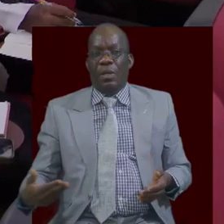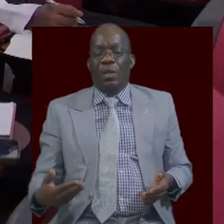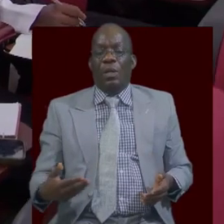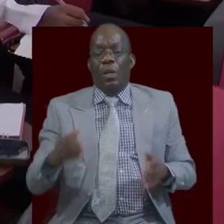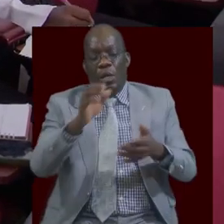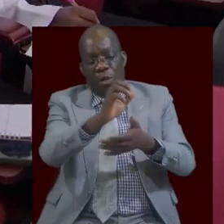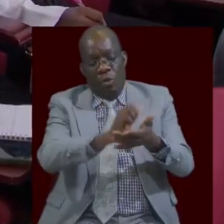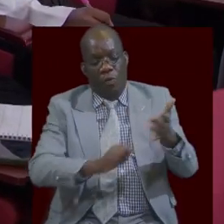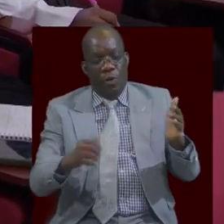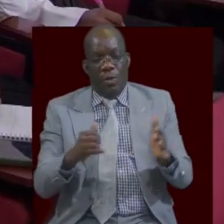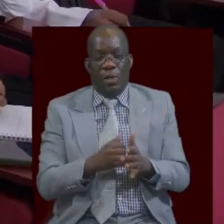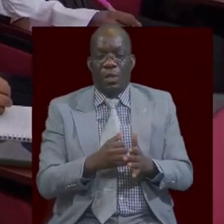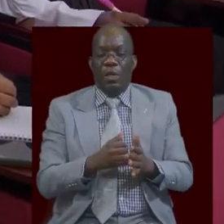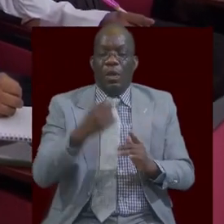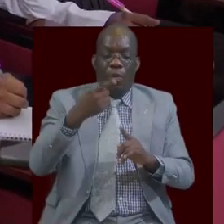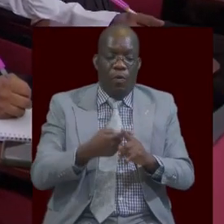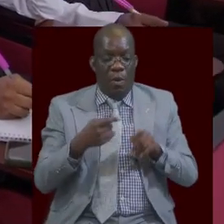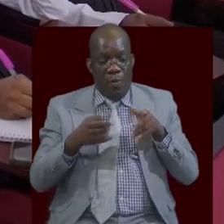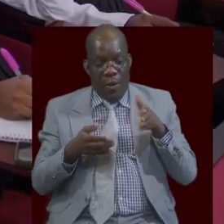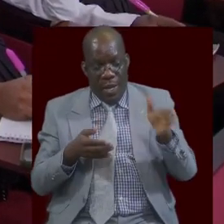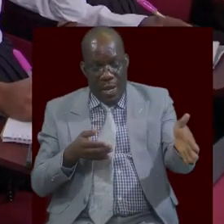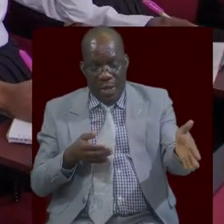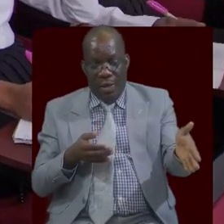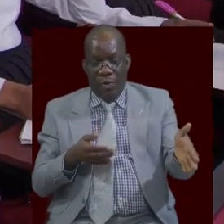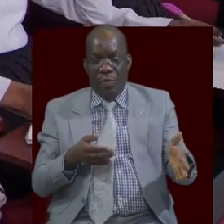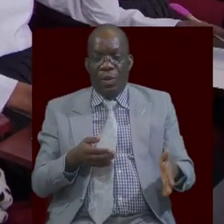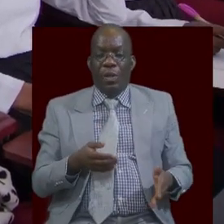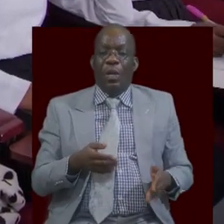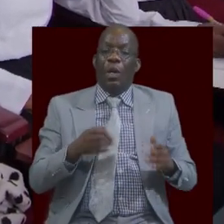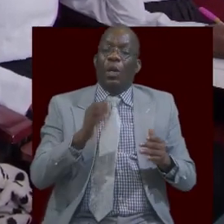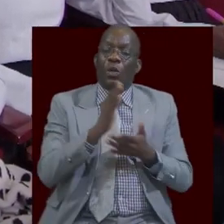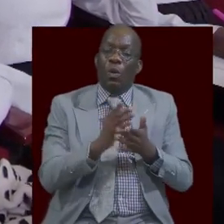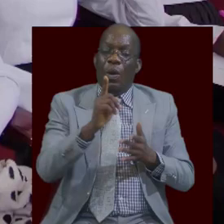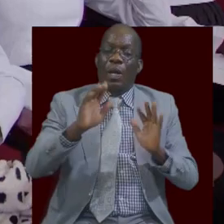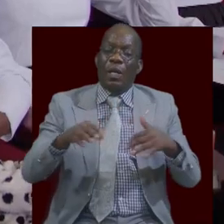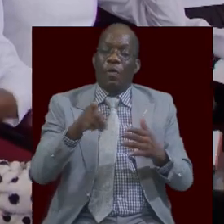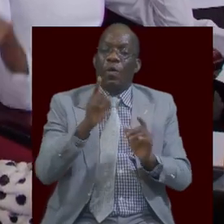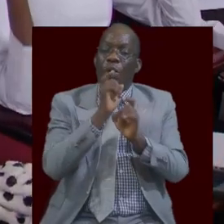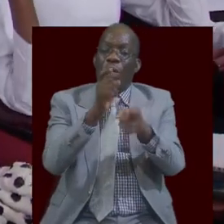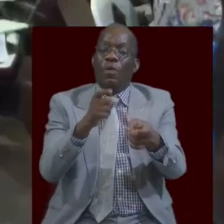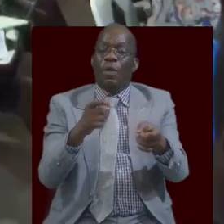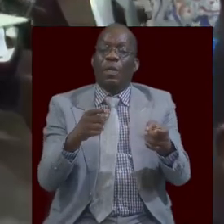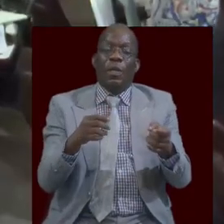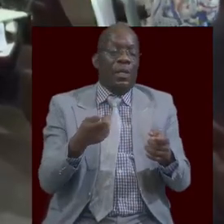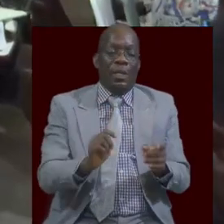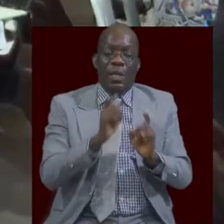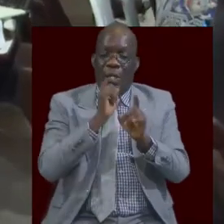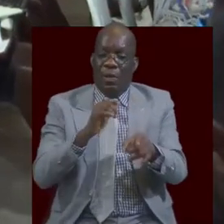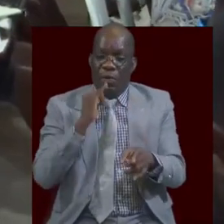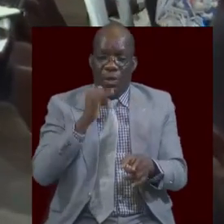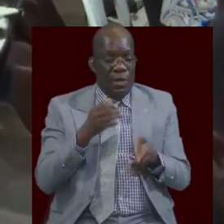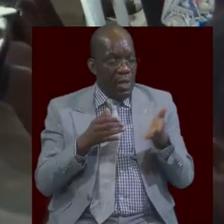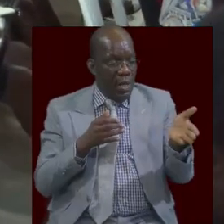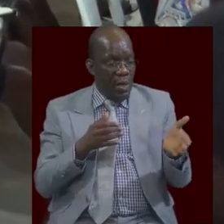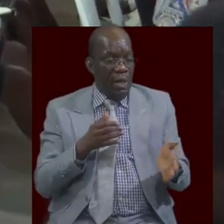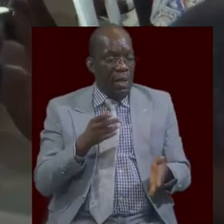and remove it from there. Somebody has given you a gift, and the gift is there, but you say, look at my